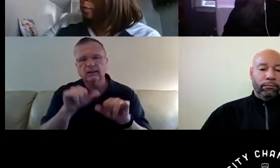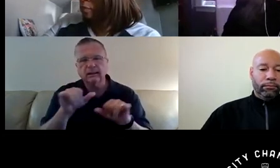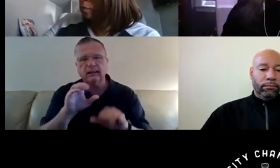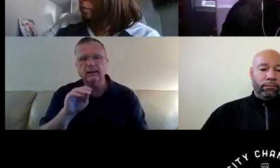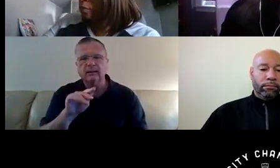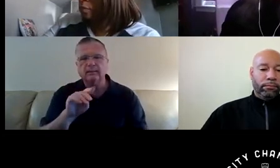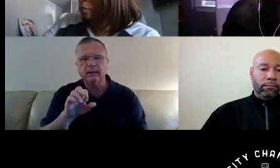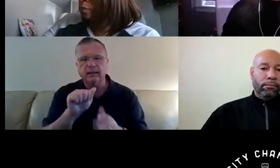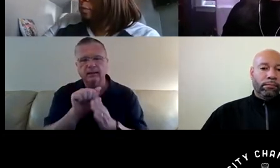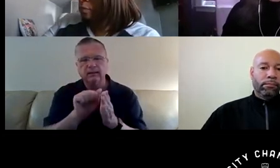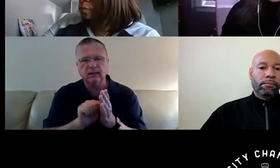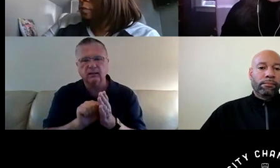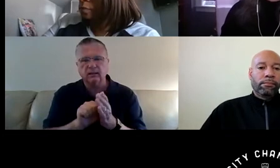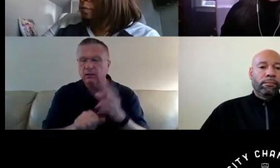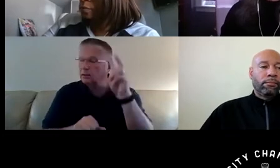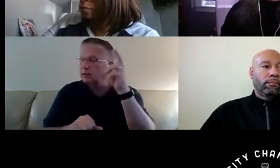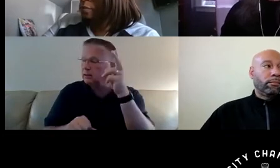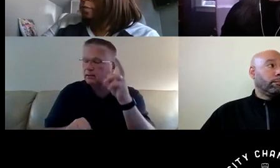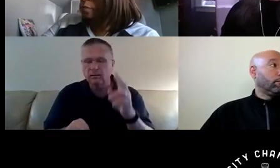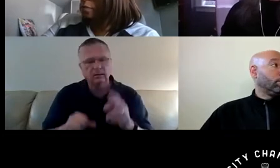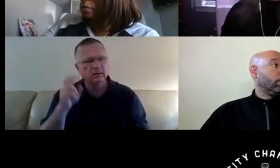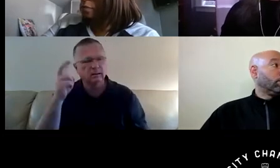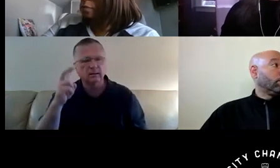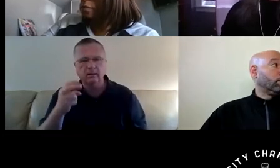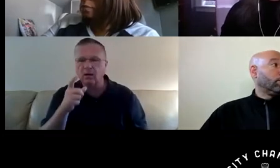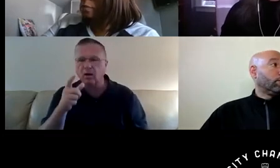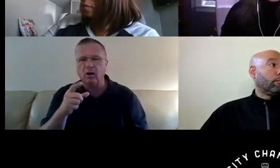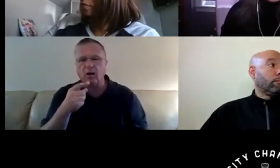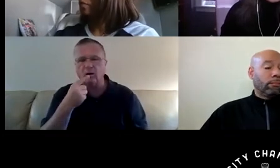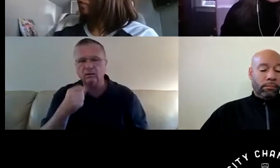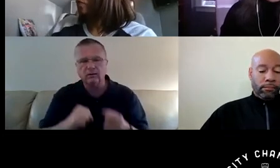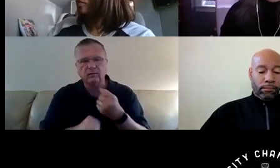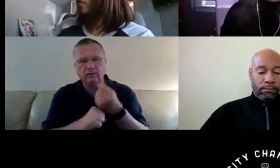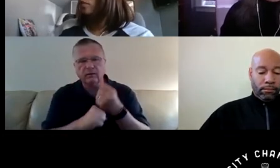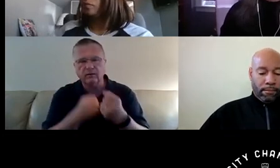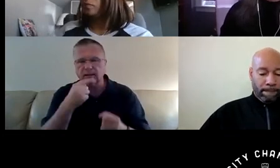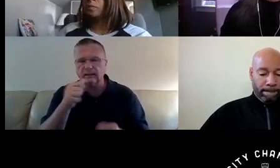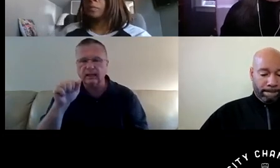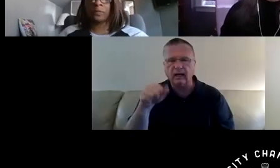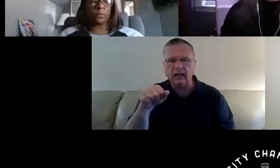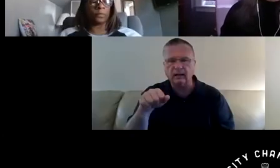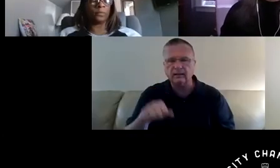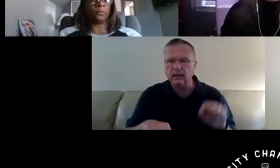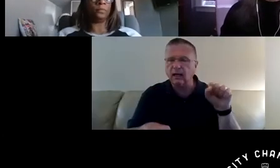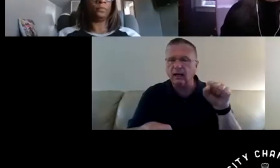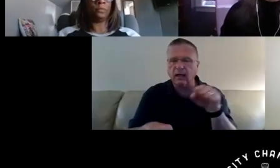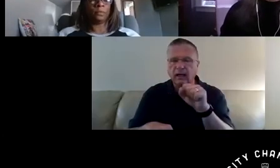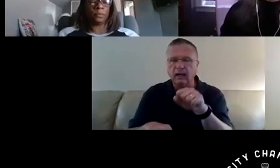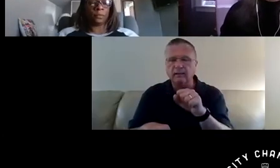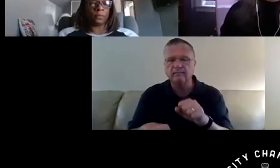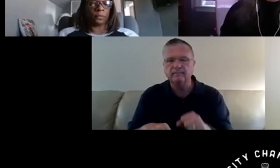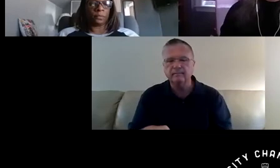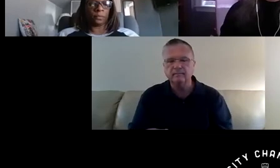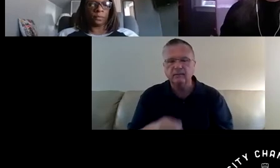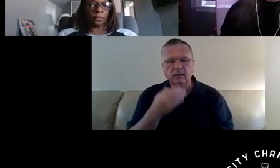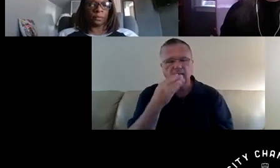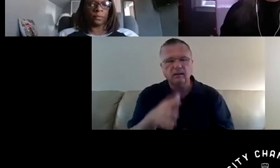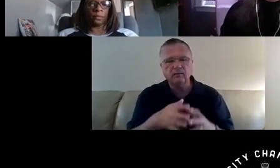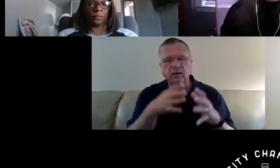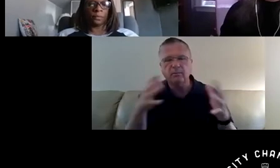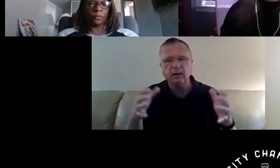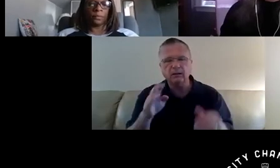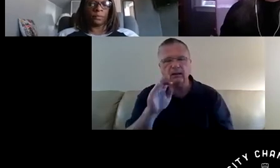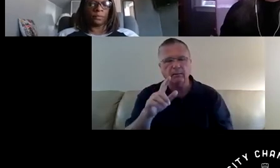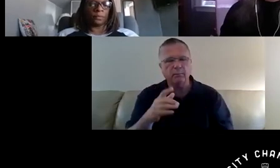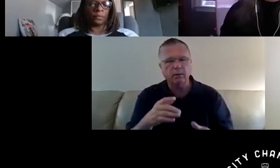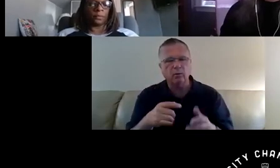Second. Second, thank you. All in favor, signify by saying aye. Aye. Opposers, nay. Thank you very much. The bill will appear